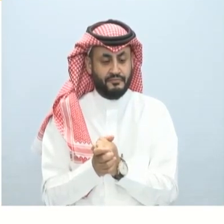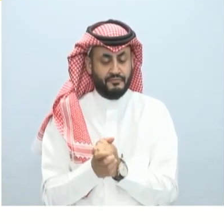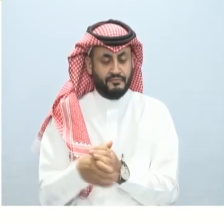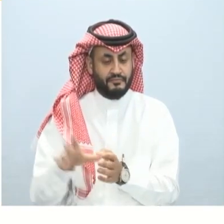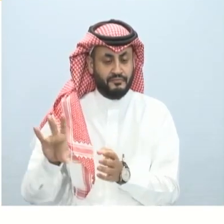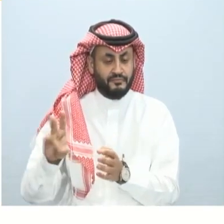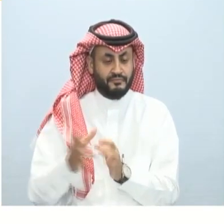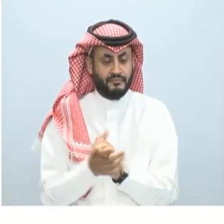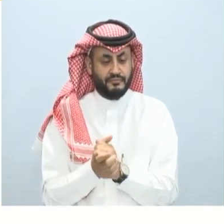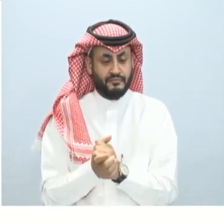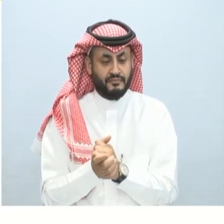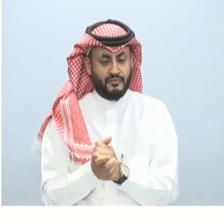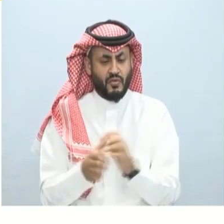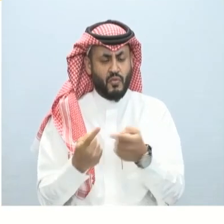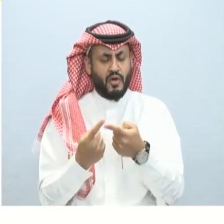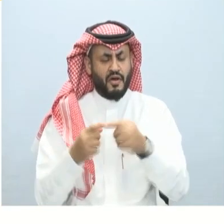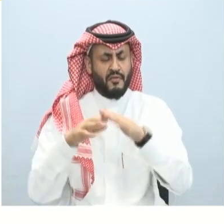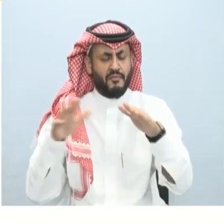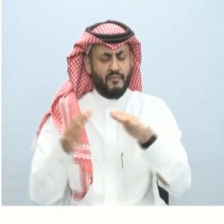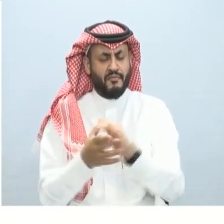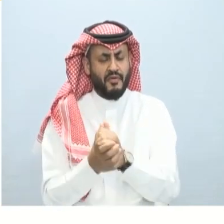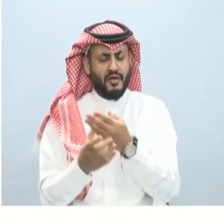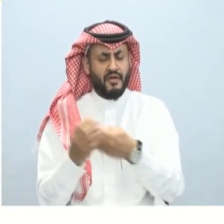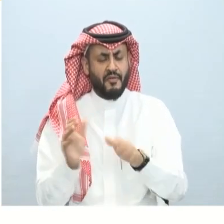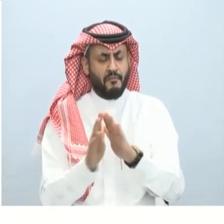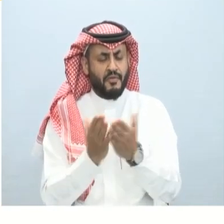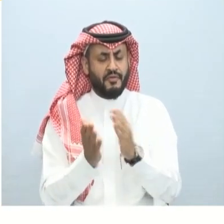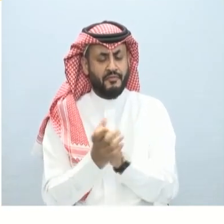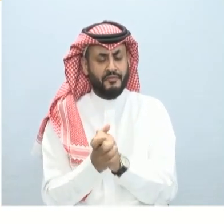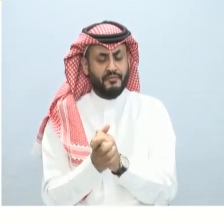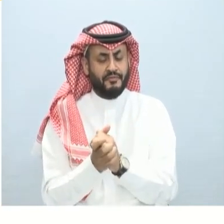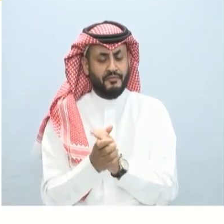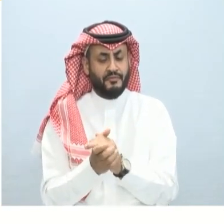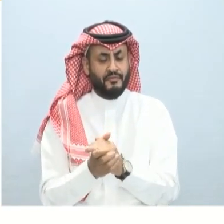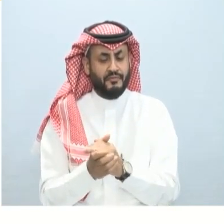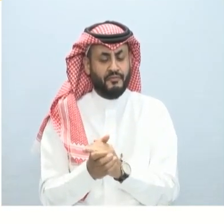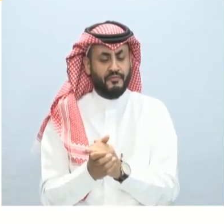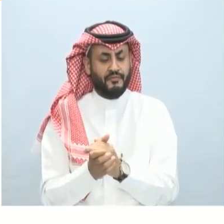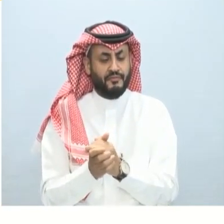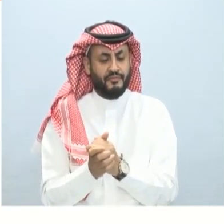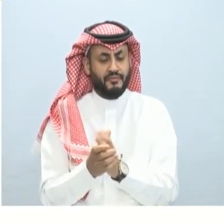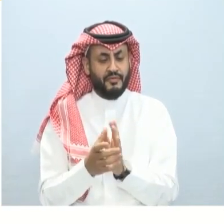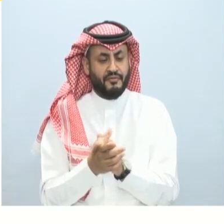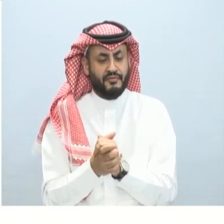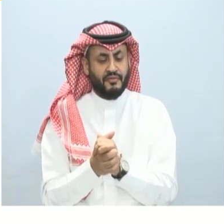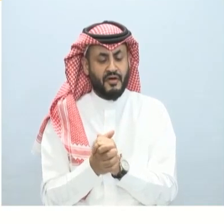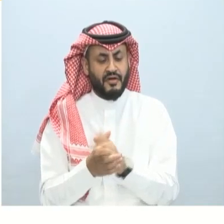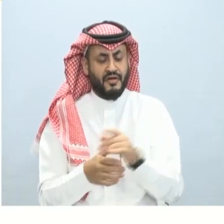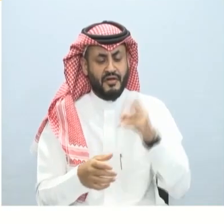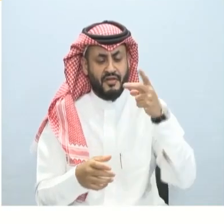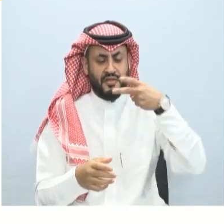Number 7, one of the most famous children's books by Dr. Seuss is The Cat in the Hat,